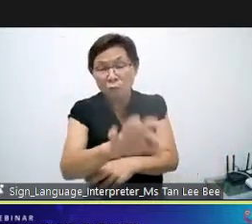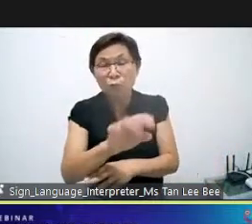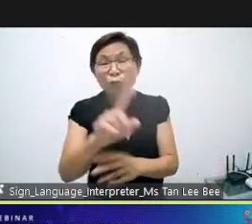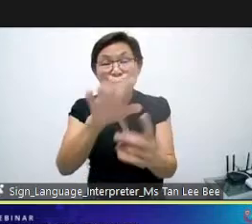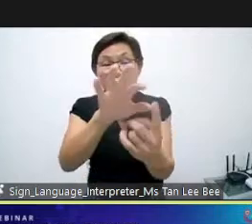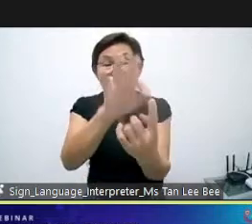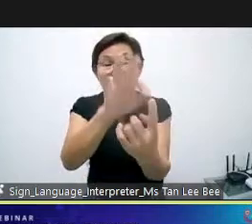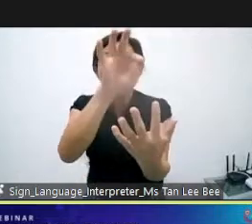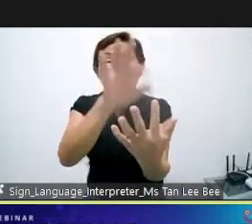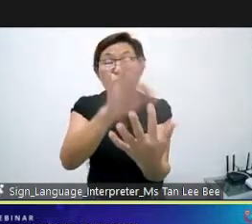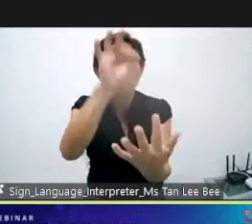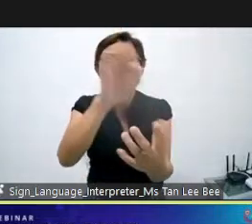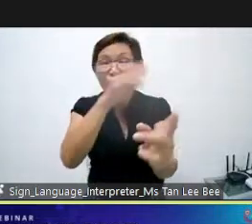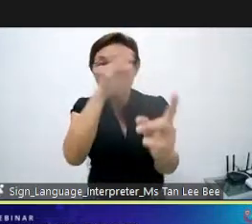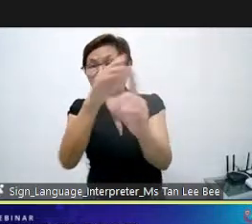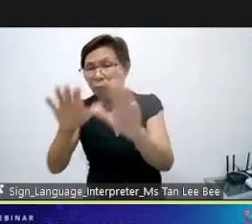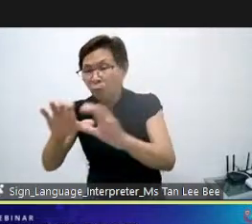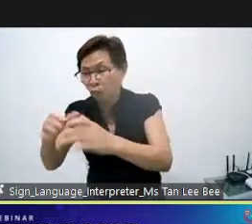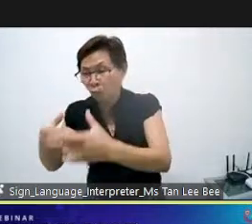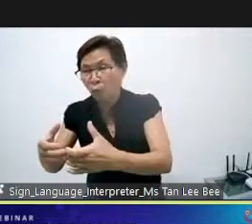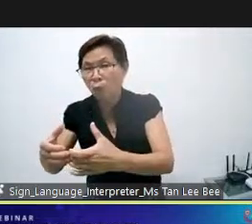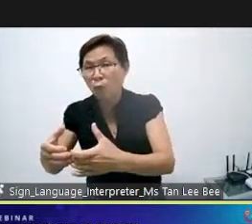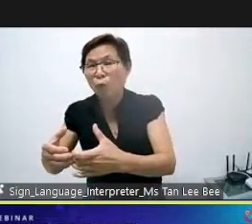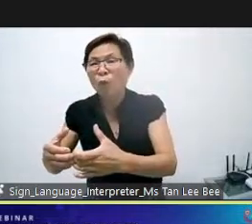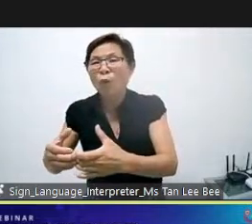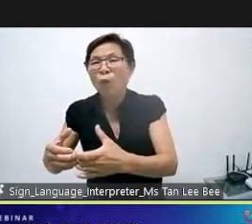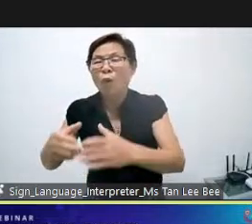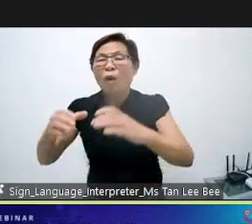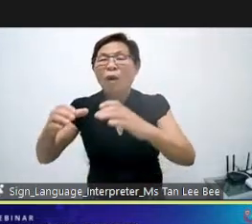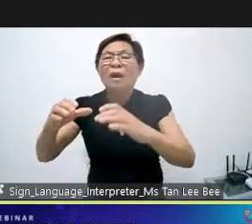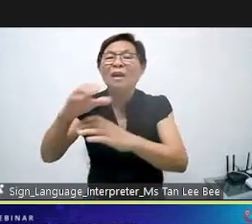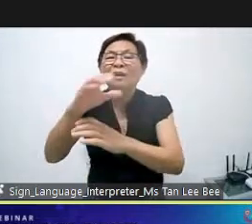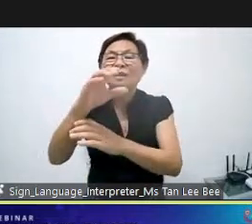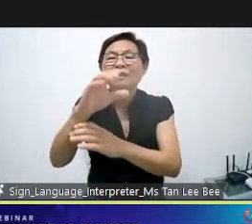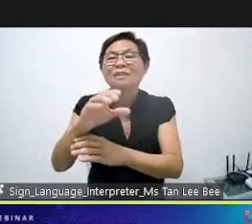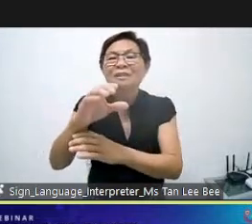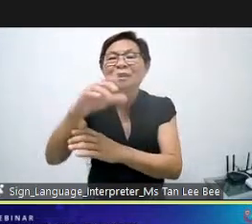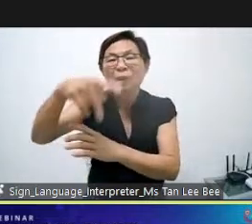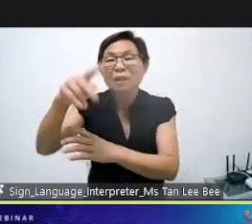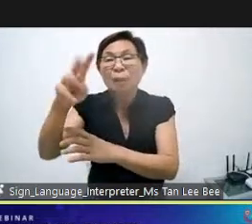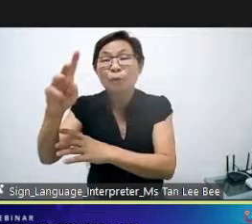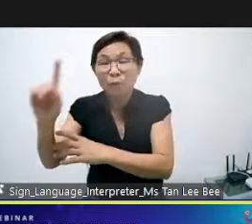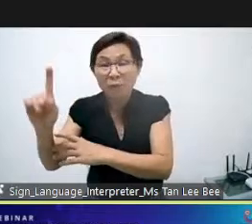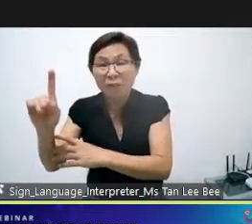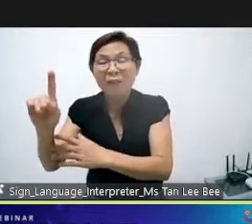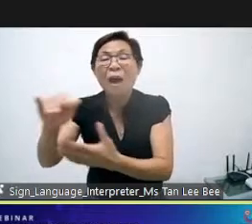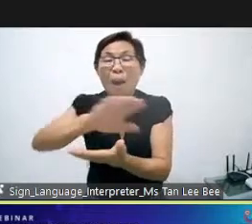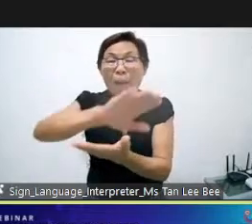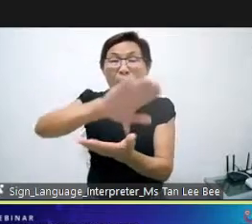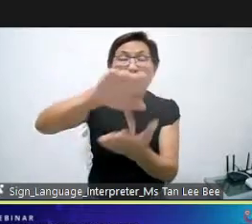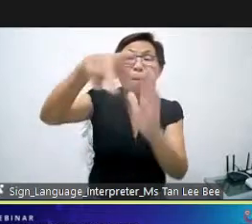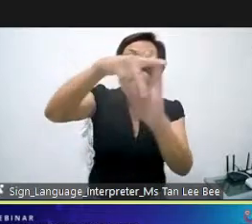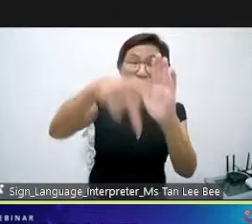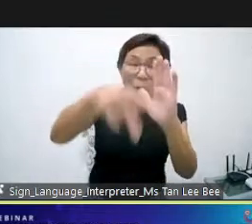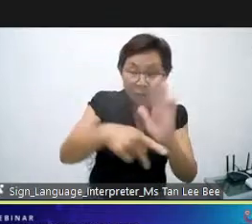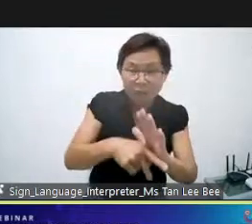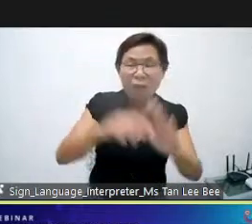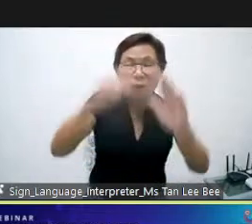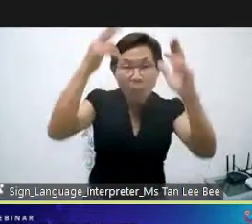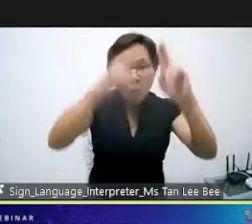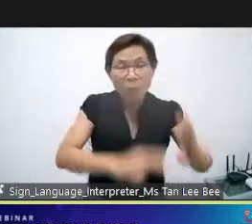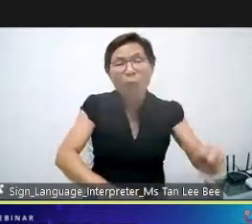group to help enact disability-centered public policy. With that, we are extremely honored to have our